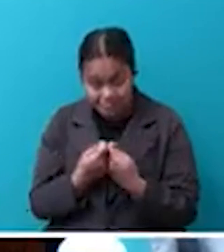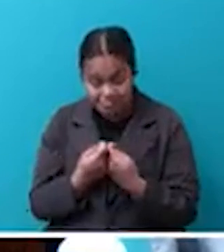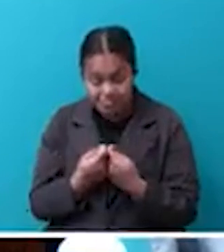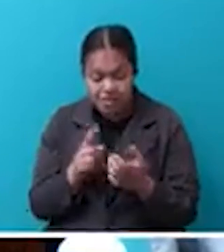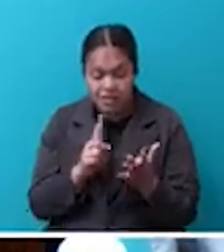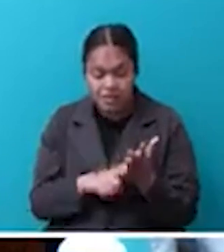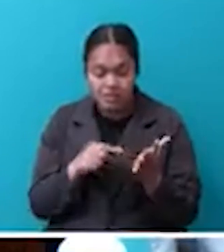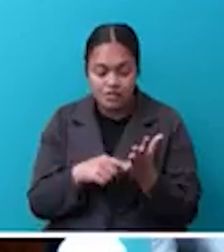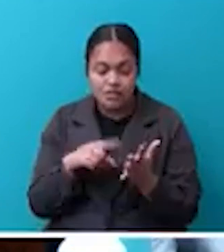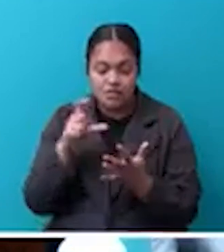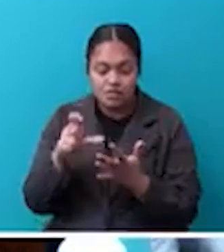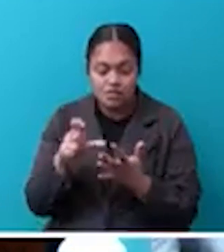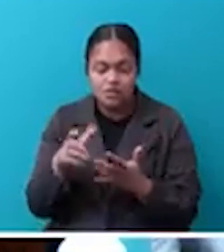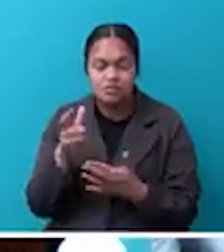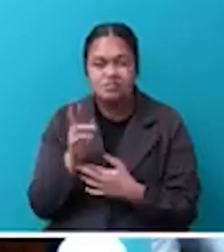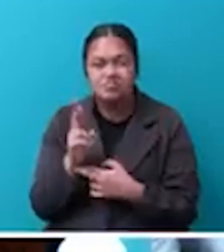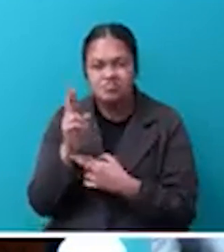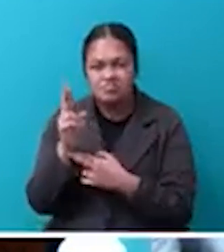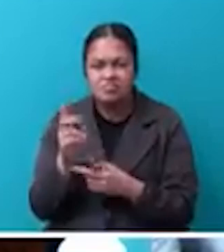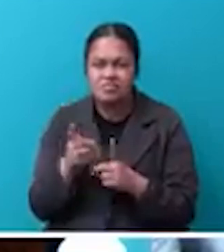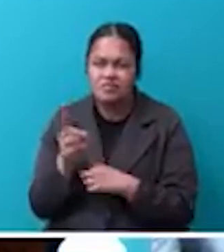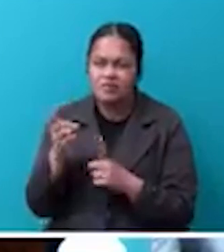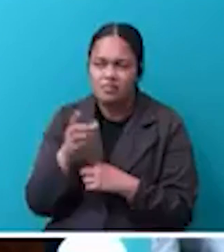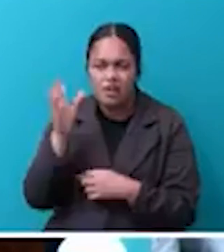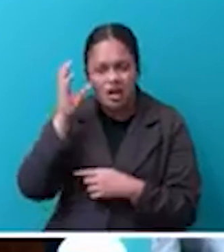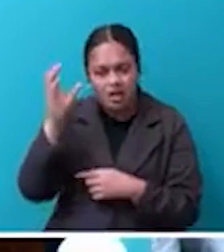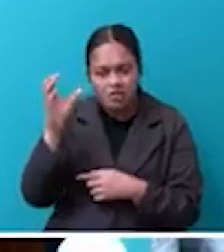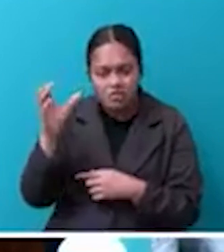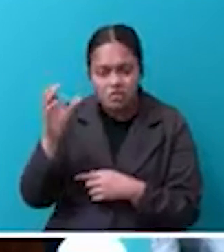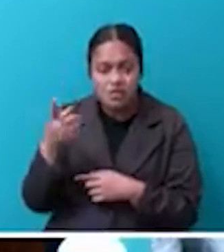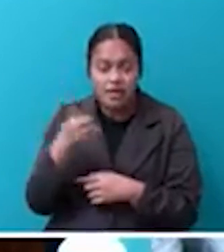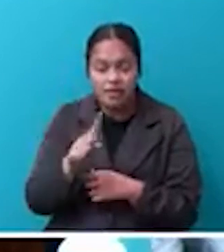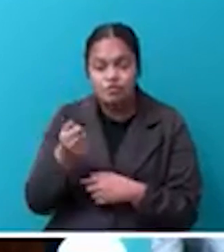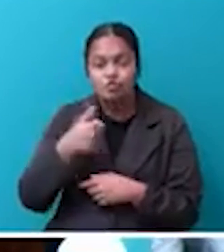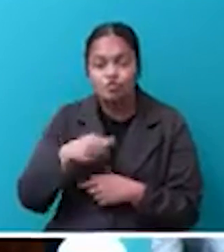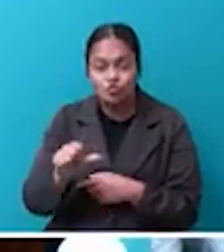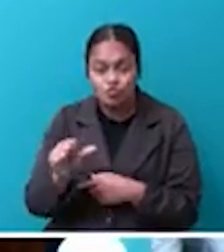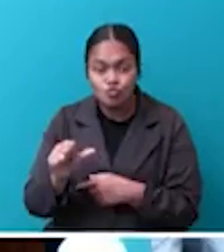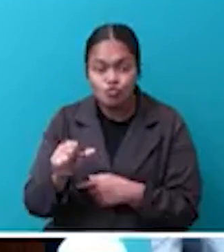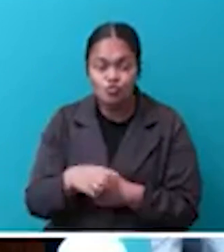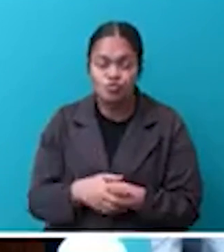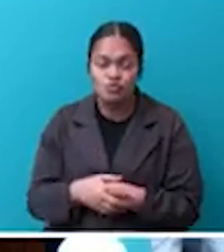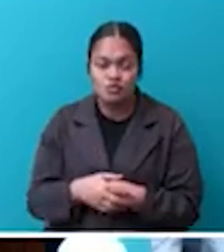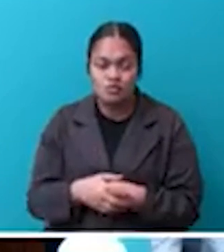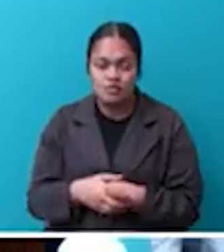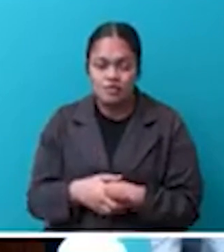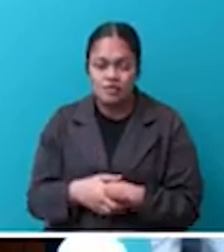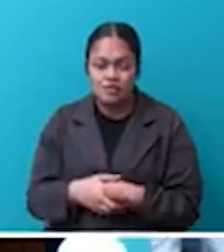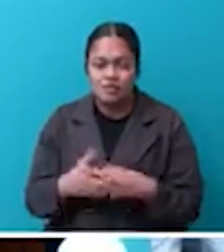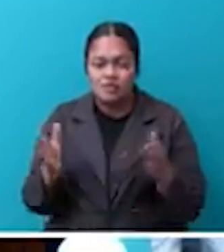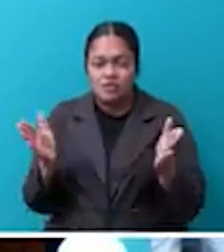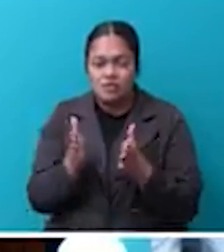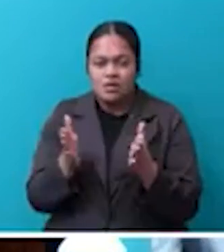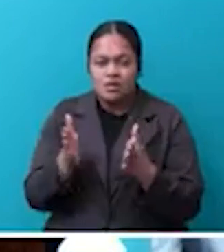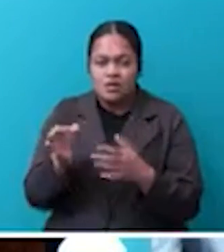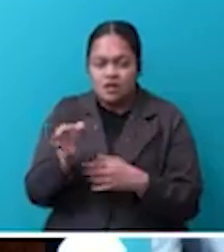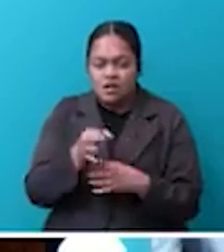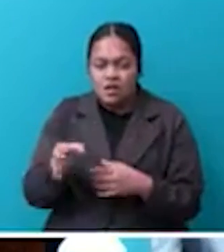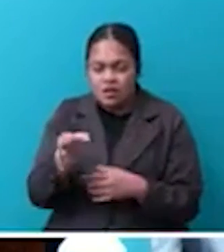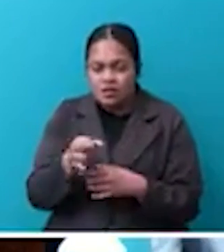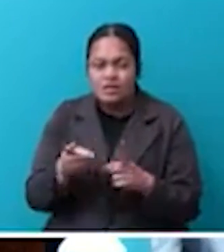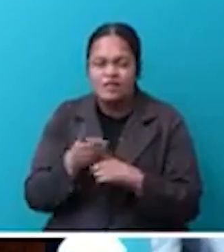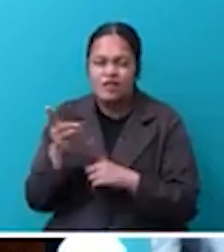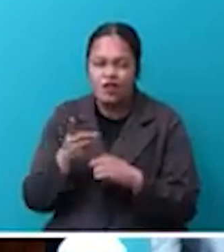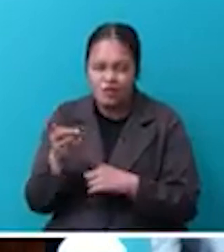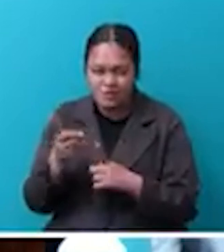LDCs represented the majority of developing countries, and we used our weight as small island developing states,